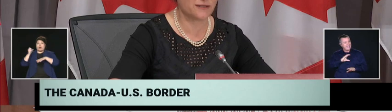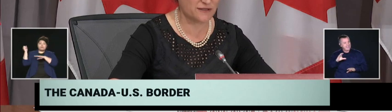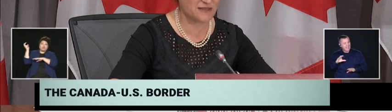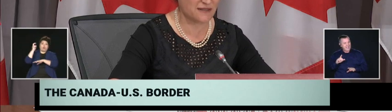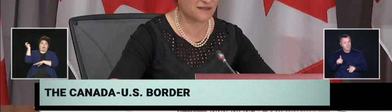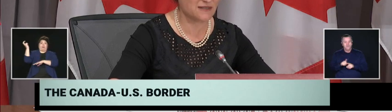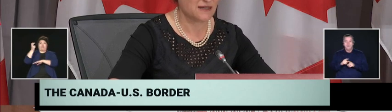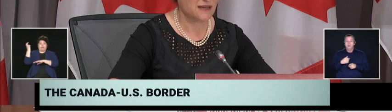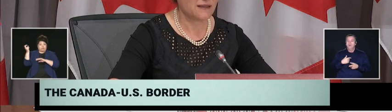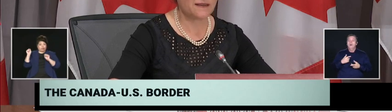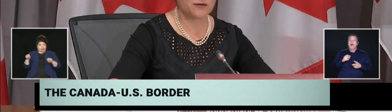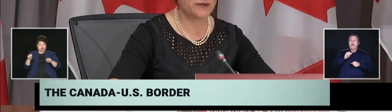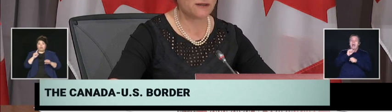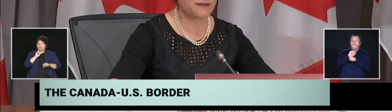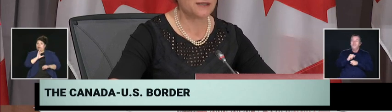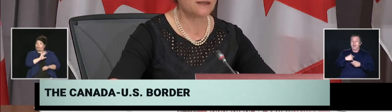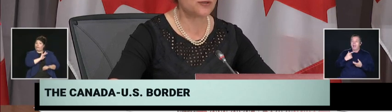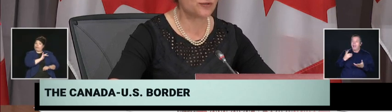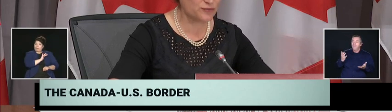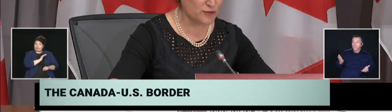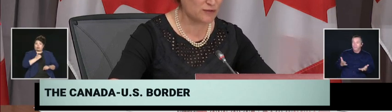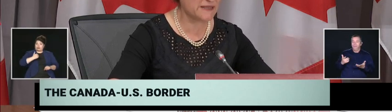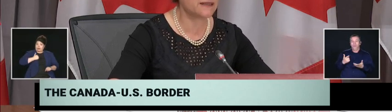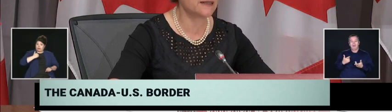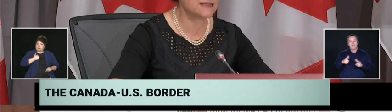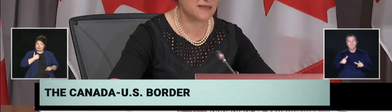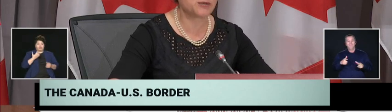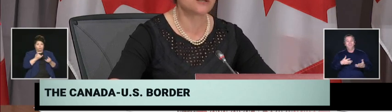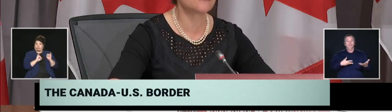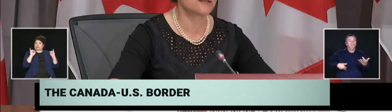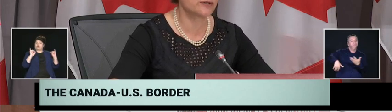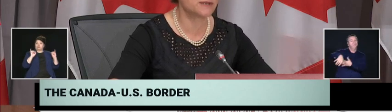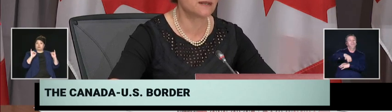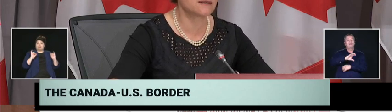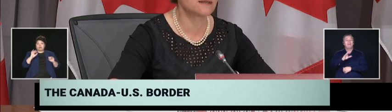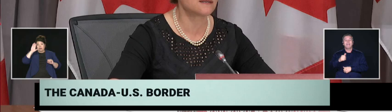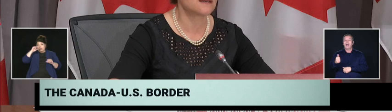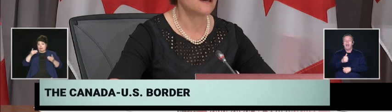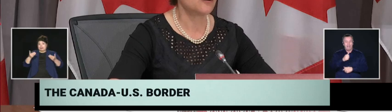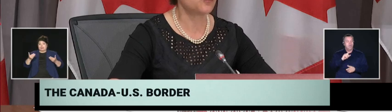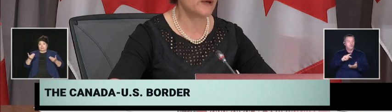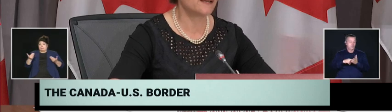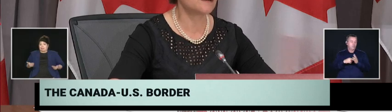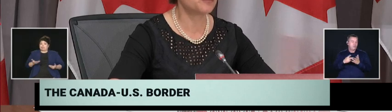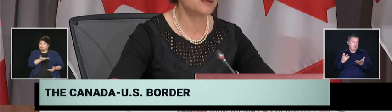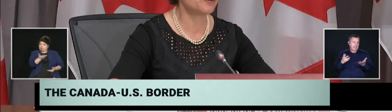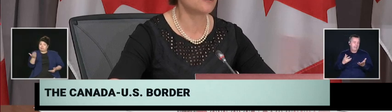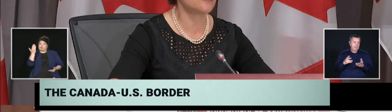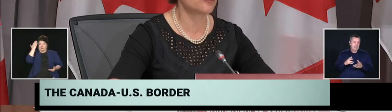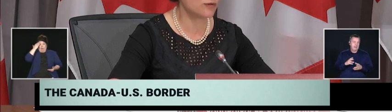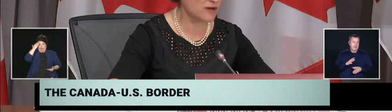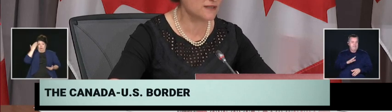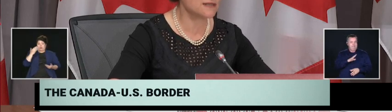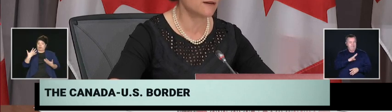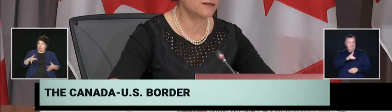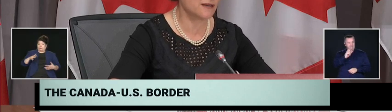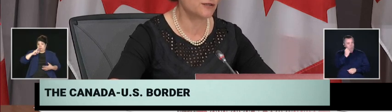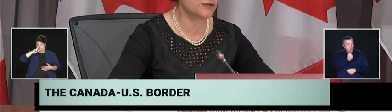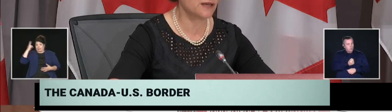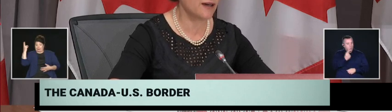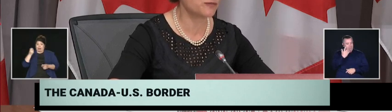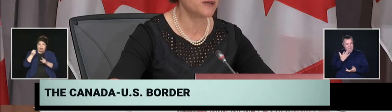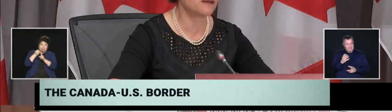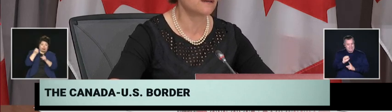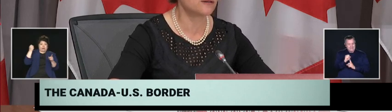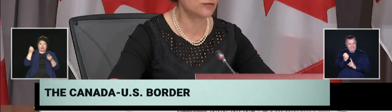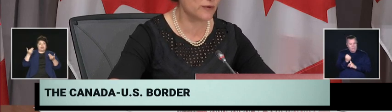also understand that we are living in truly exceptional circumstances when people across our